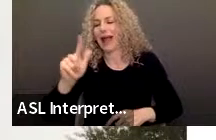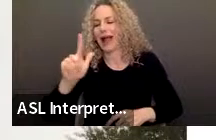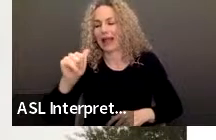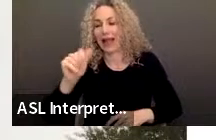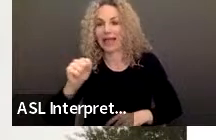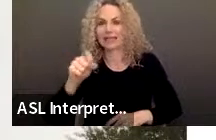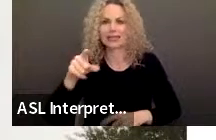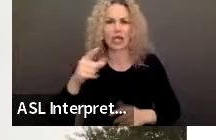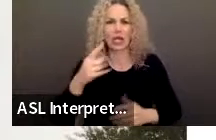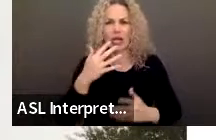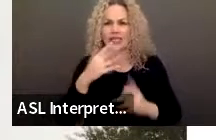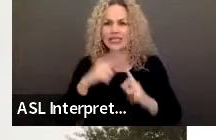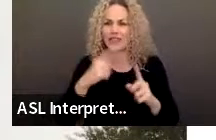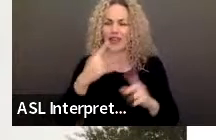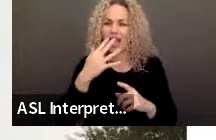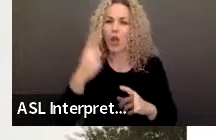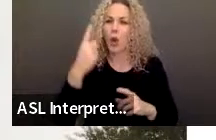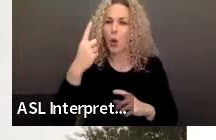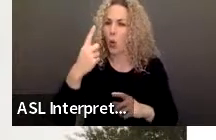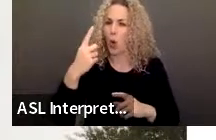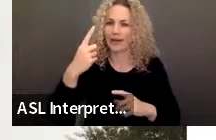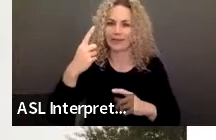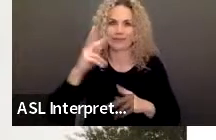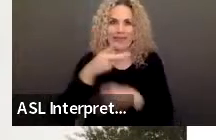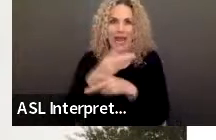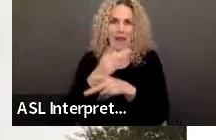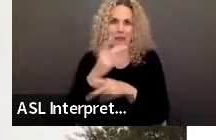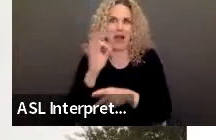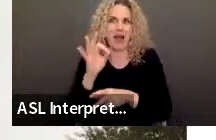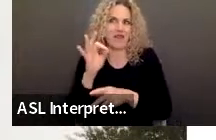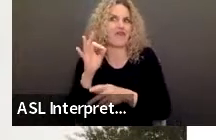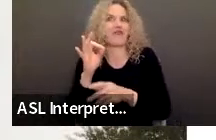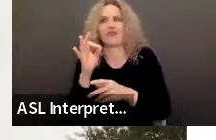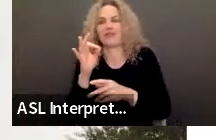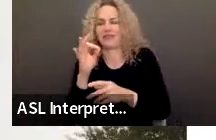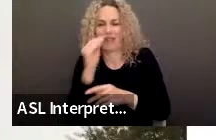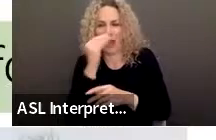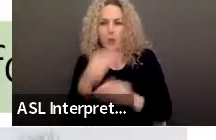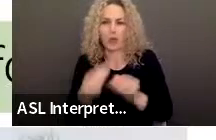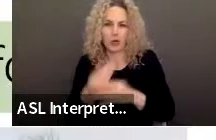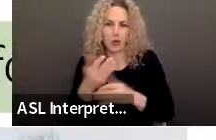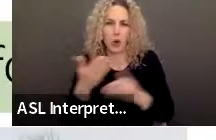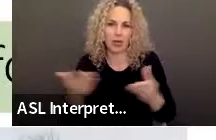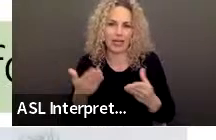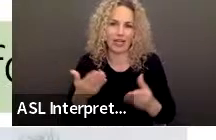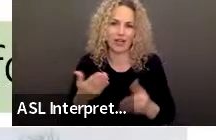one variety of cut flower that we grow here at Common Roots. Next slide, please.